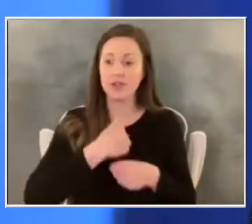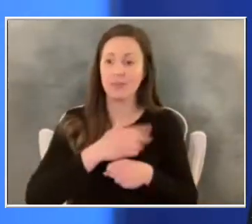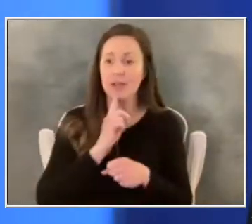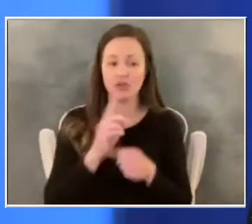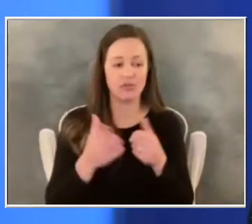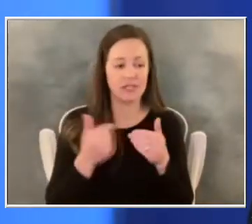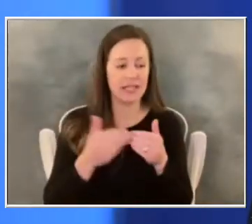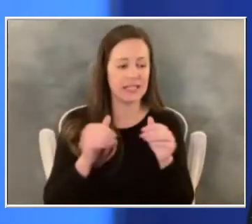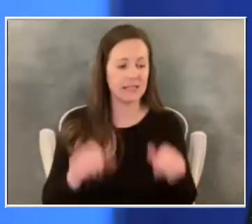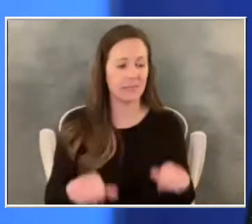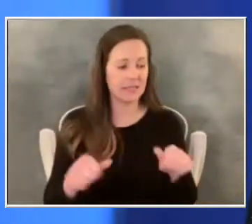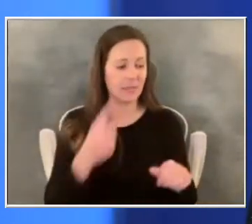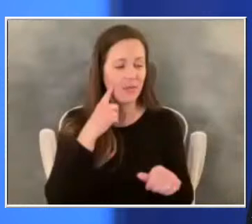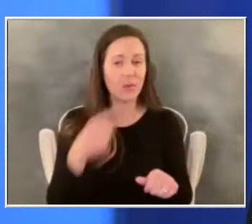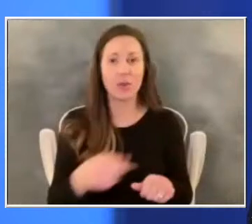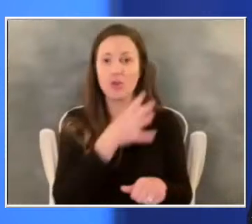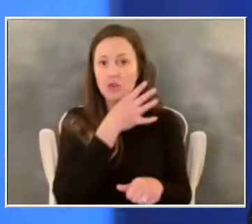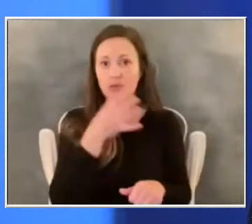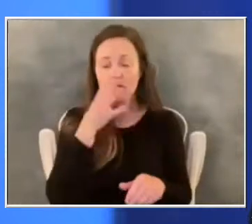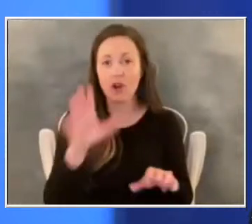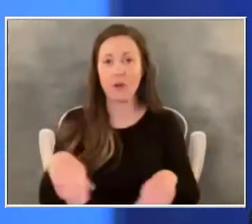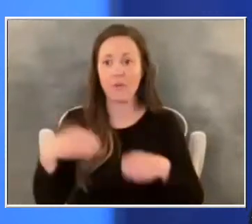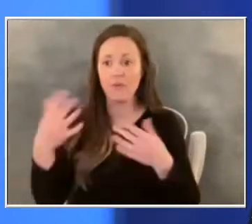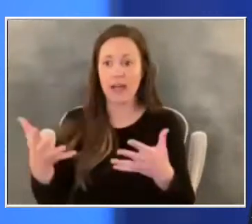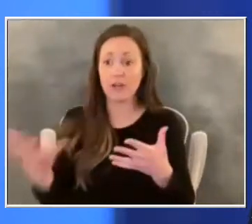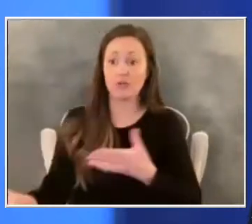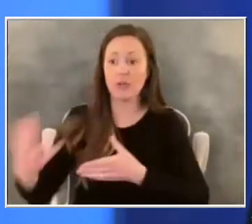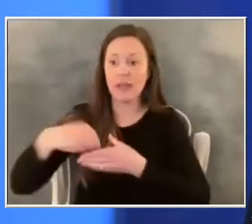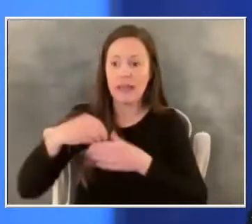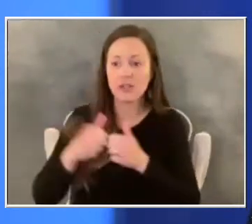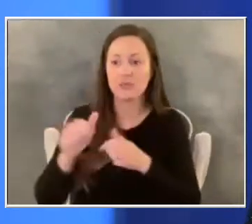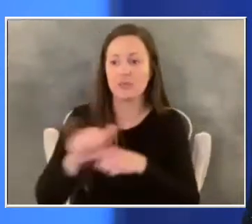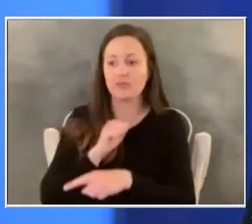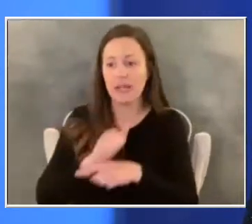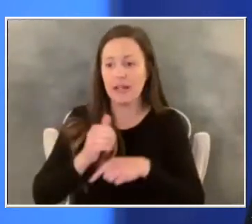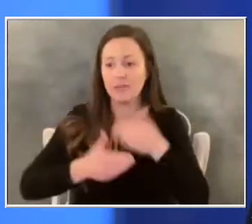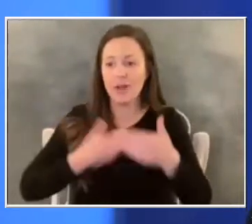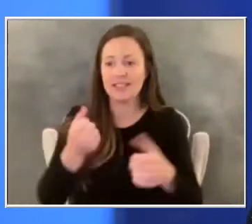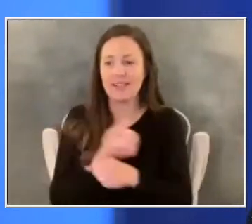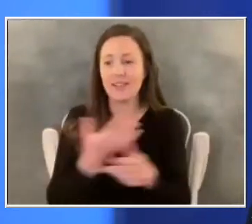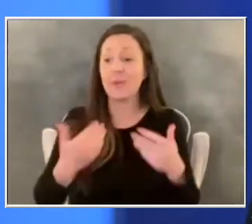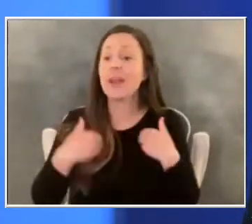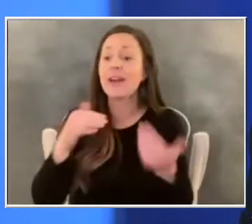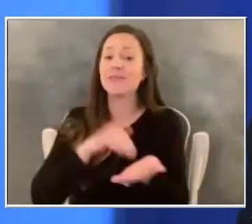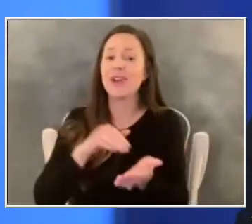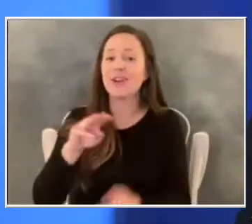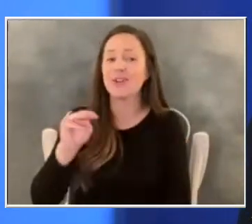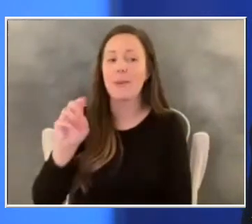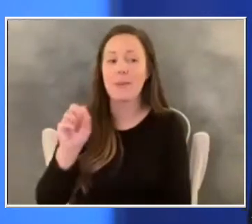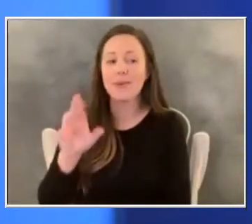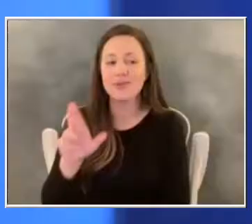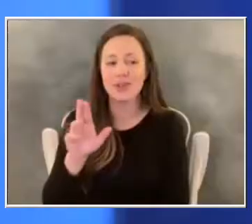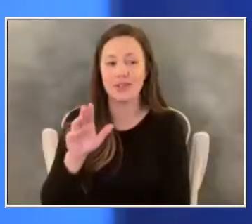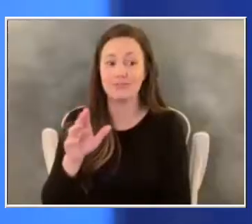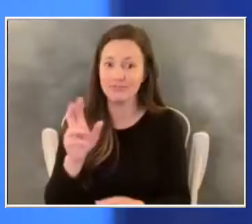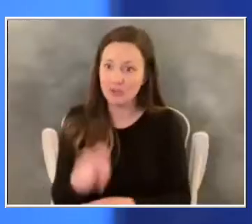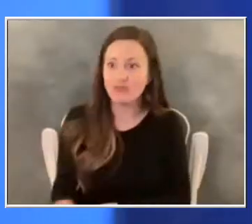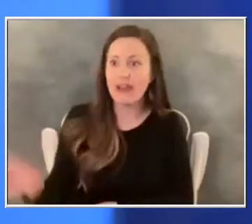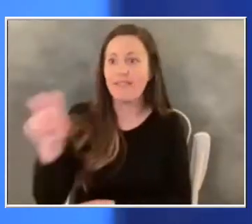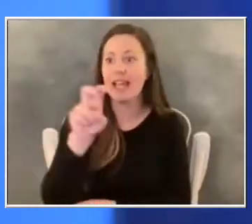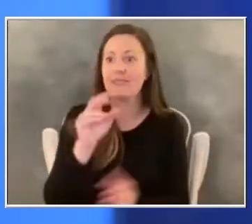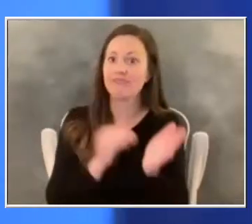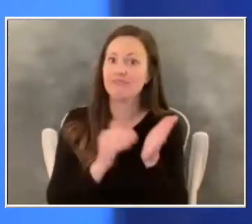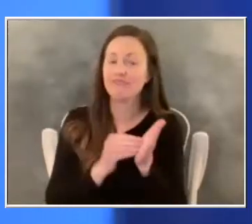to engage in the training and the processes, which is why we have Dr. Mosier on the road so often, providing these trainings in the